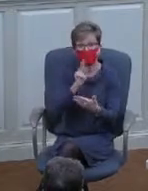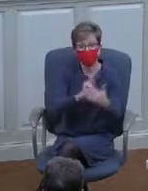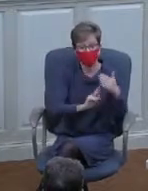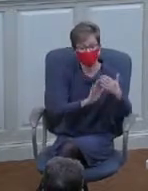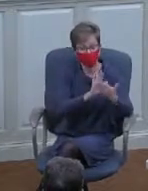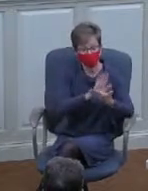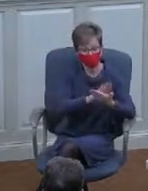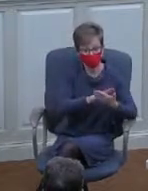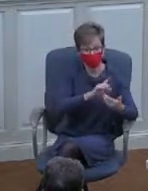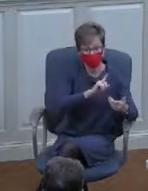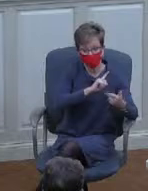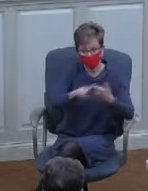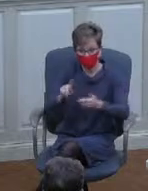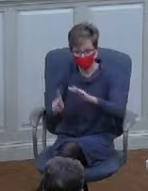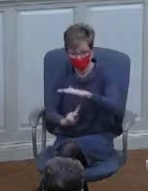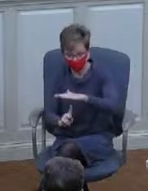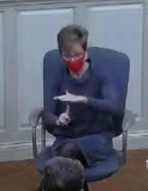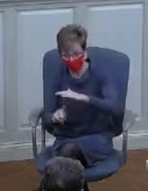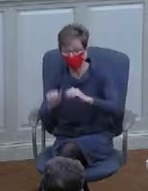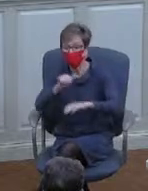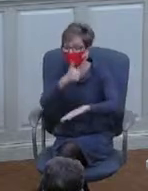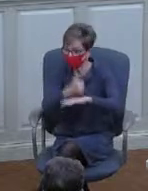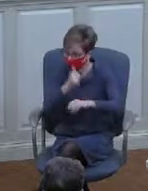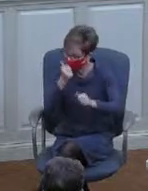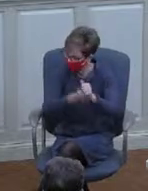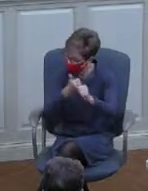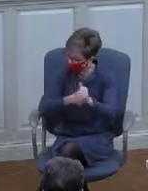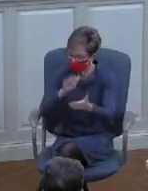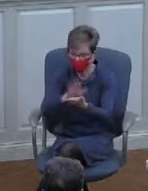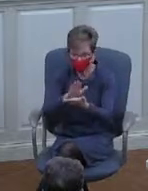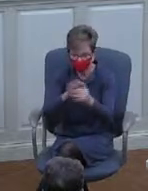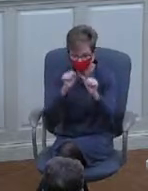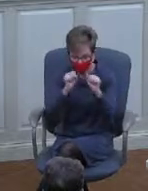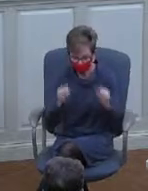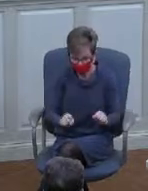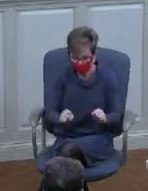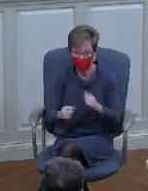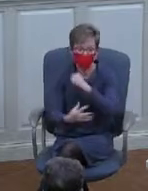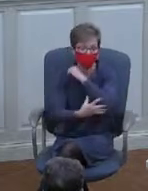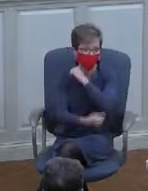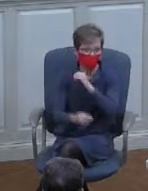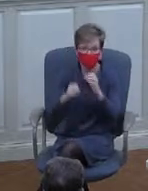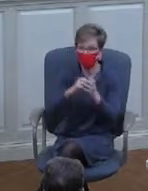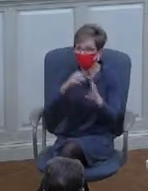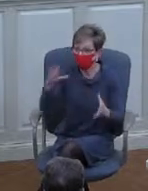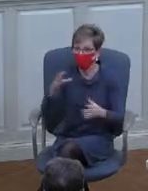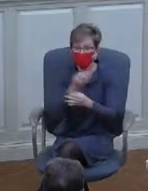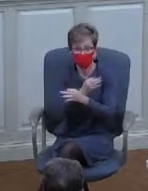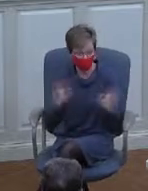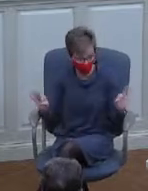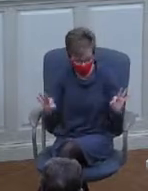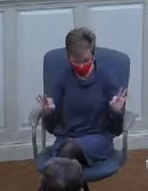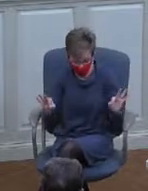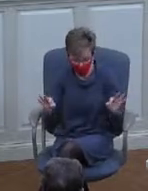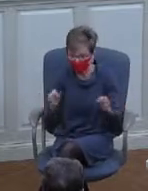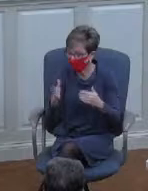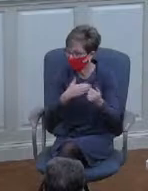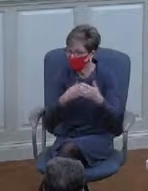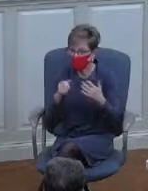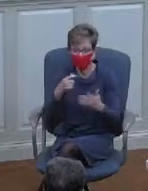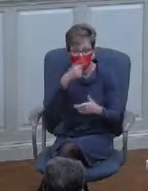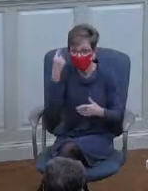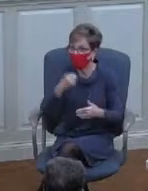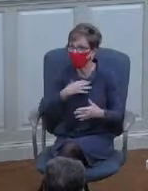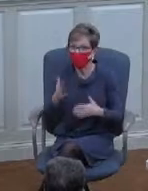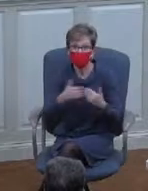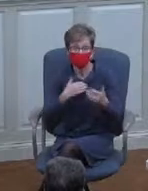be adopted in every school system, urban and rural, rich and poor, white and non-white. The cost